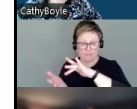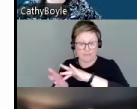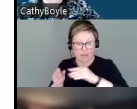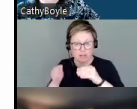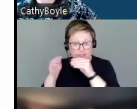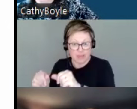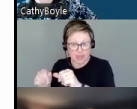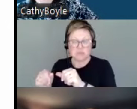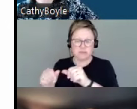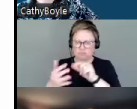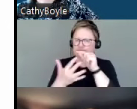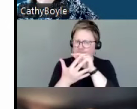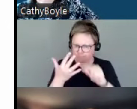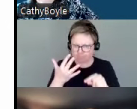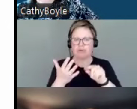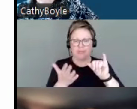etc.